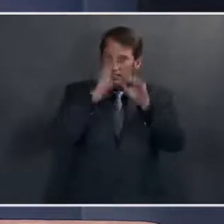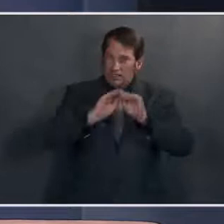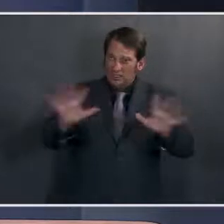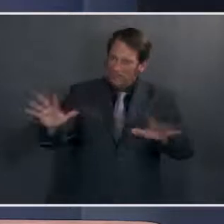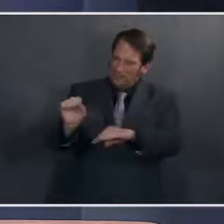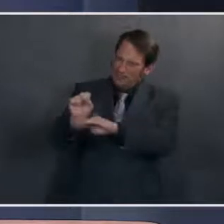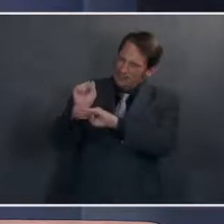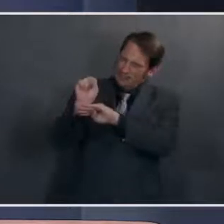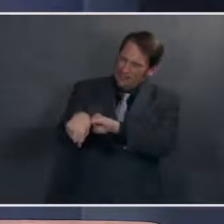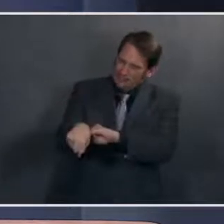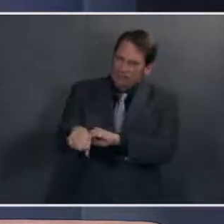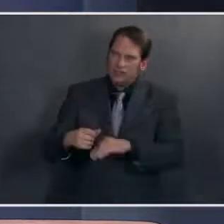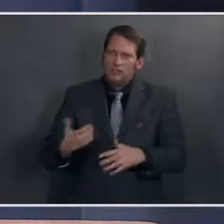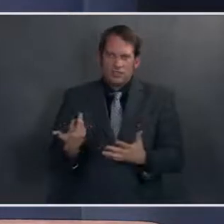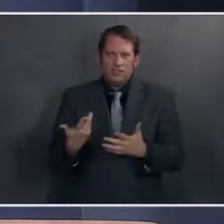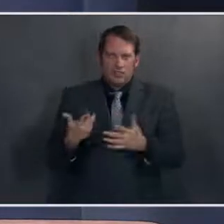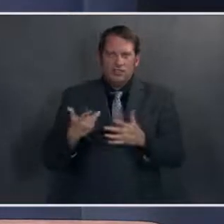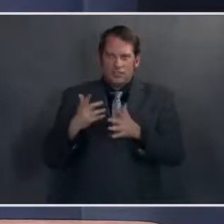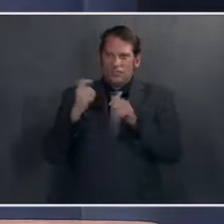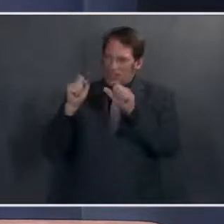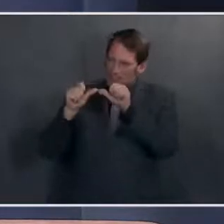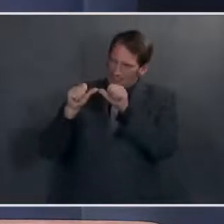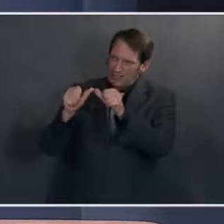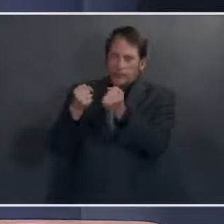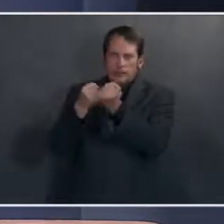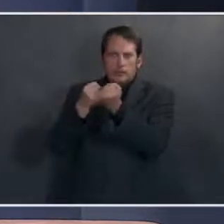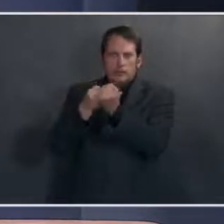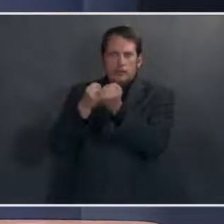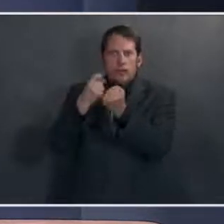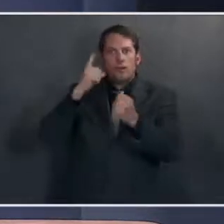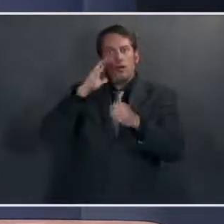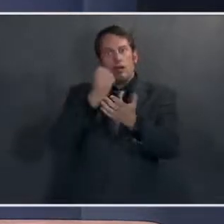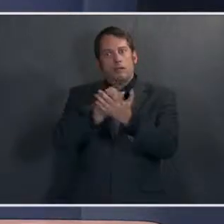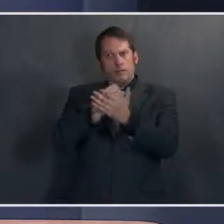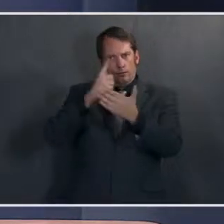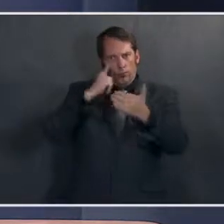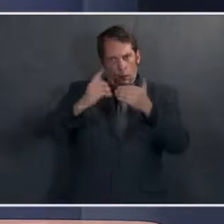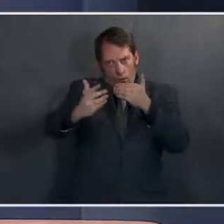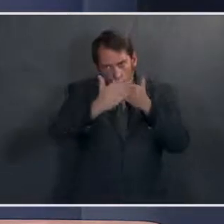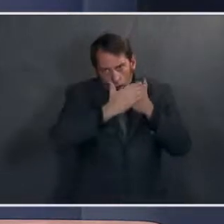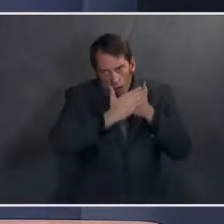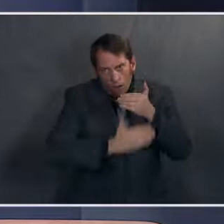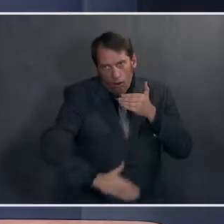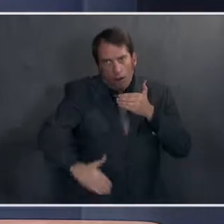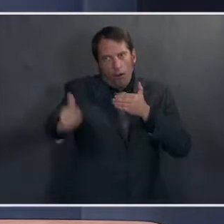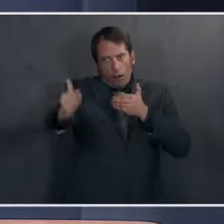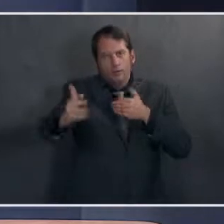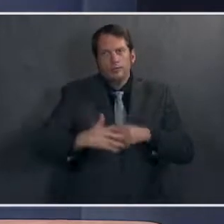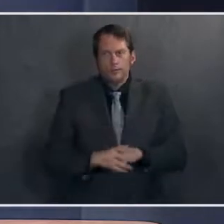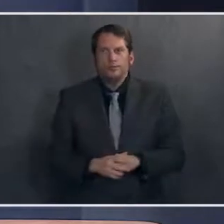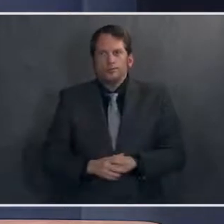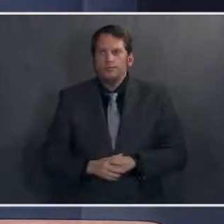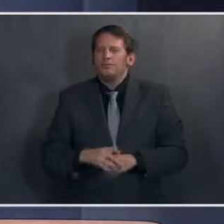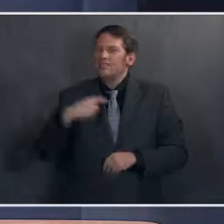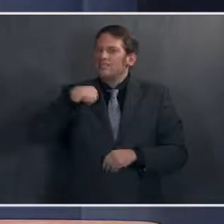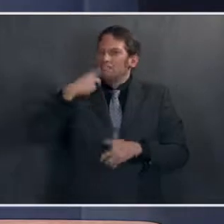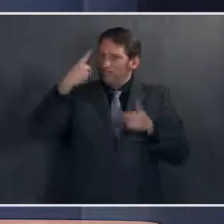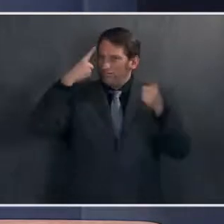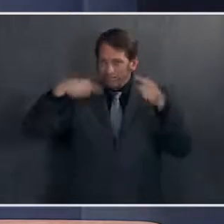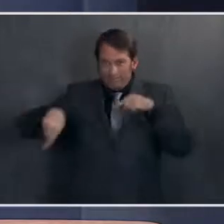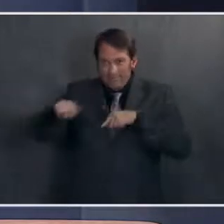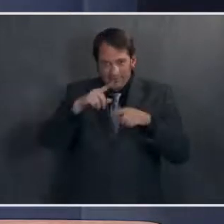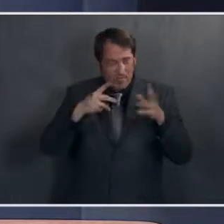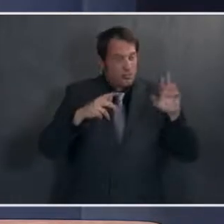Democratic leaders also agreed to continue working to find areas of bipartisan agreement in an effort to integrate ideas and make the process